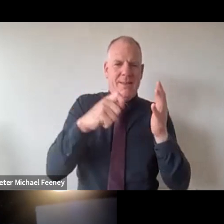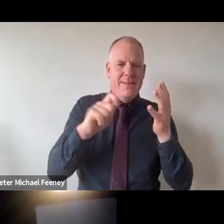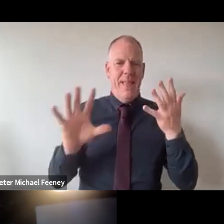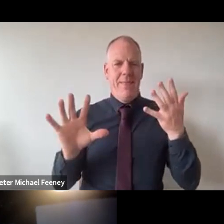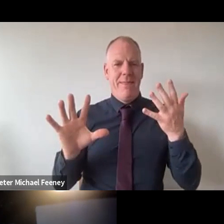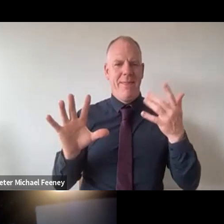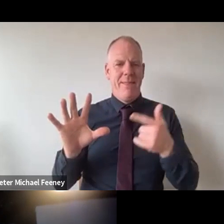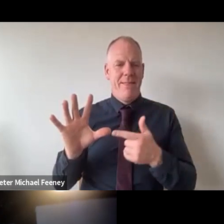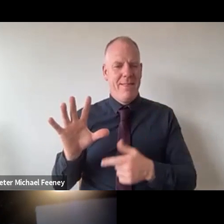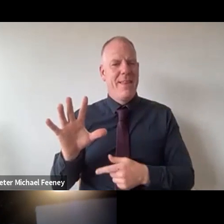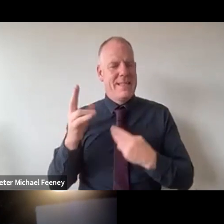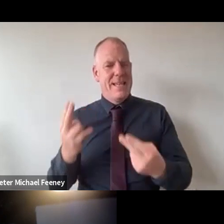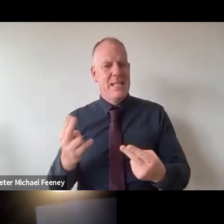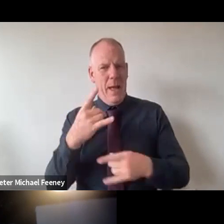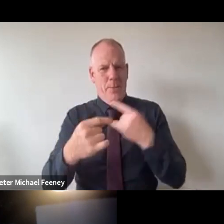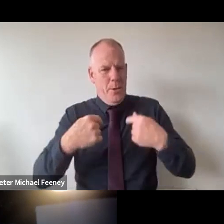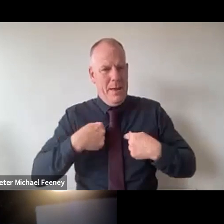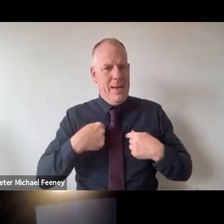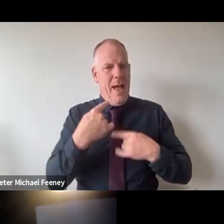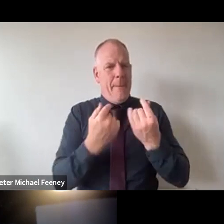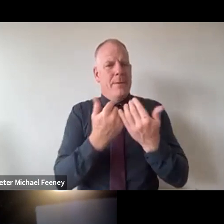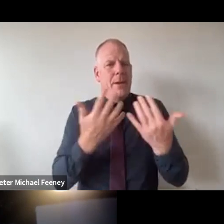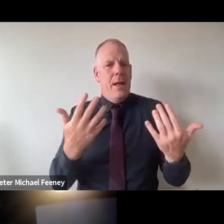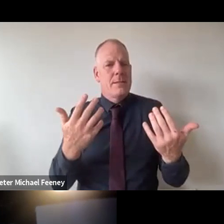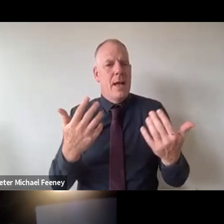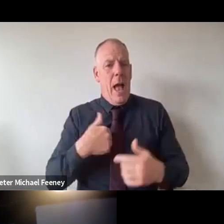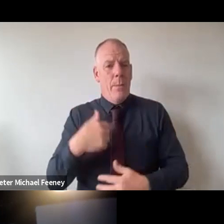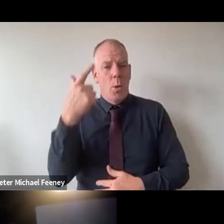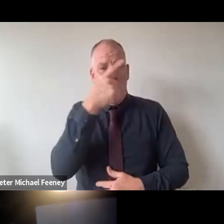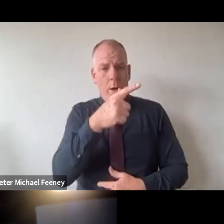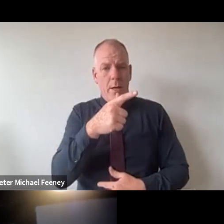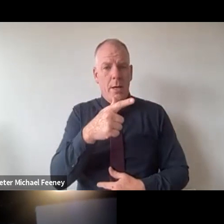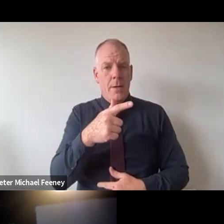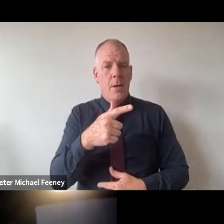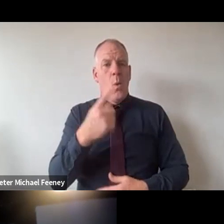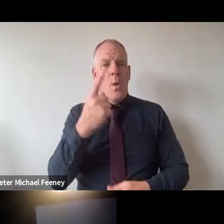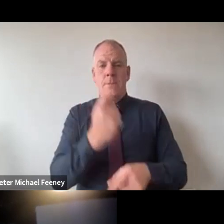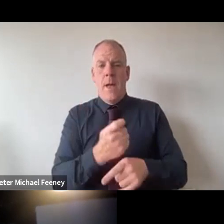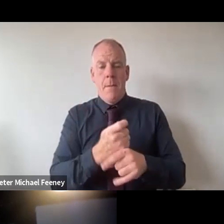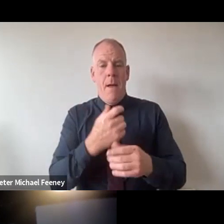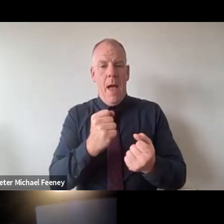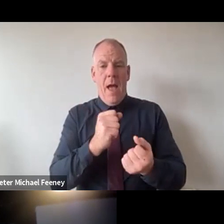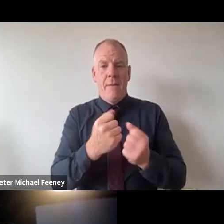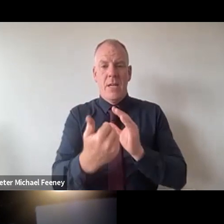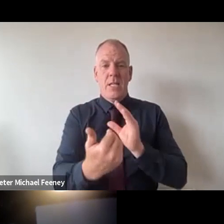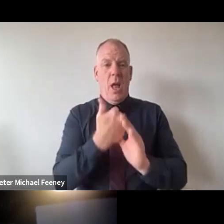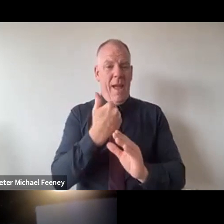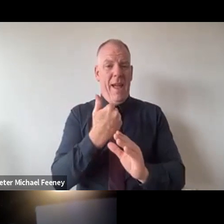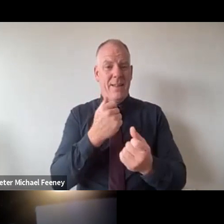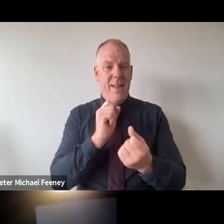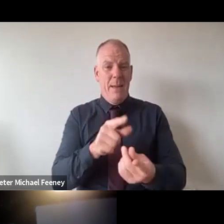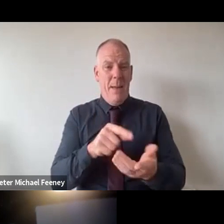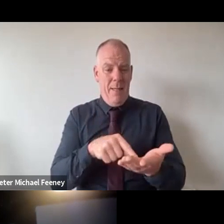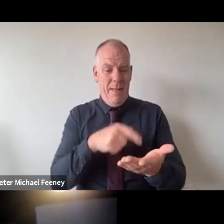me is happening a lot of people. I was lucky enough that there was one time where I had direct correspondence and I still couldn't take a complaint.